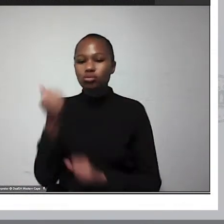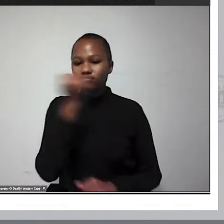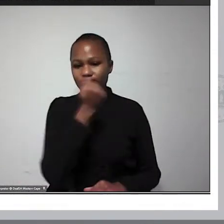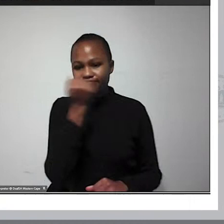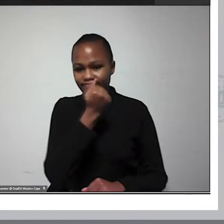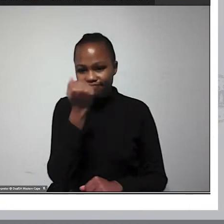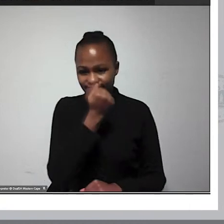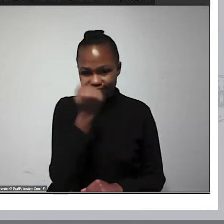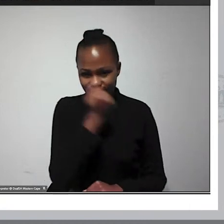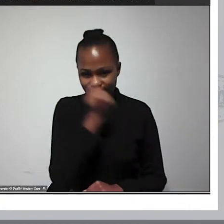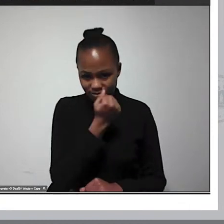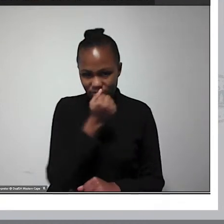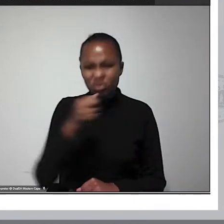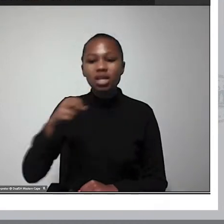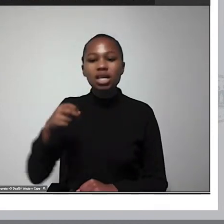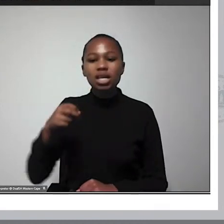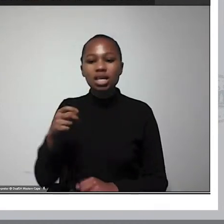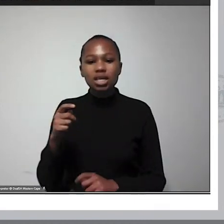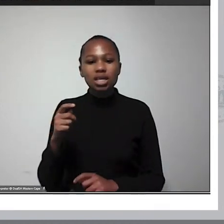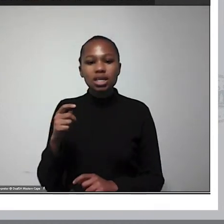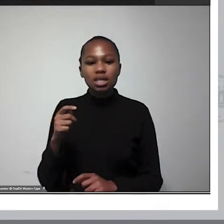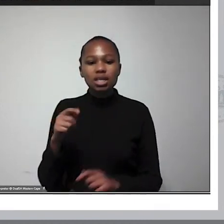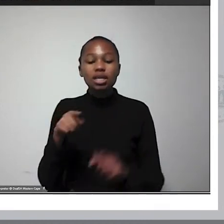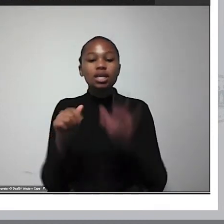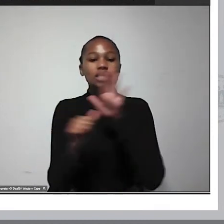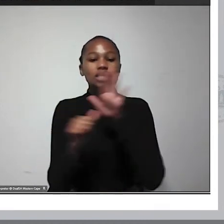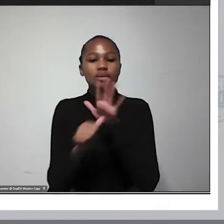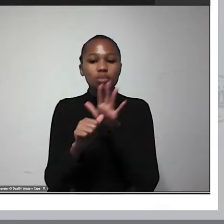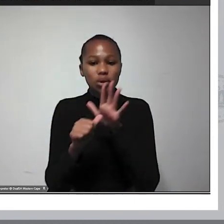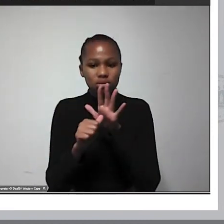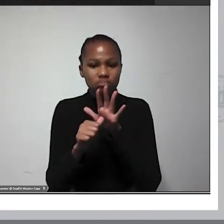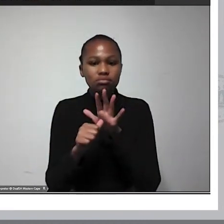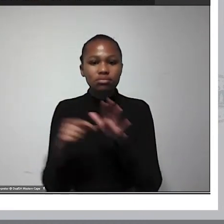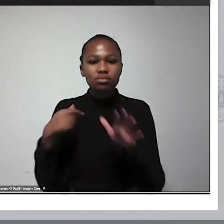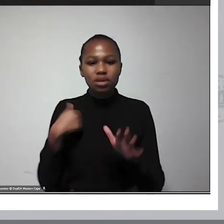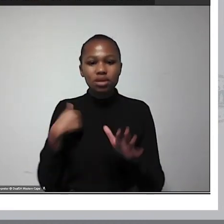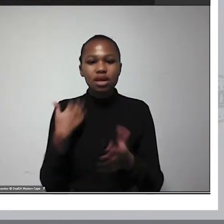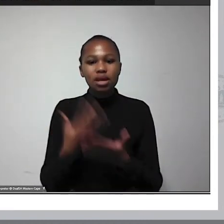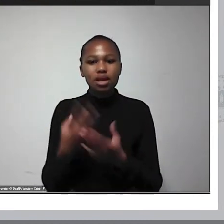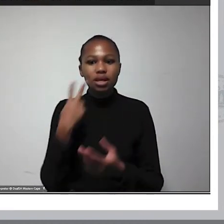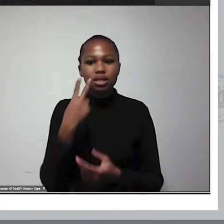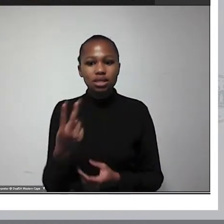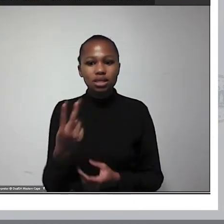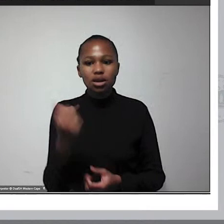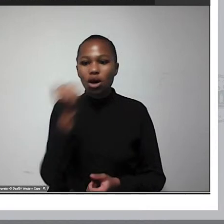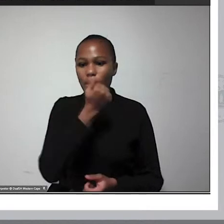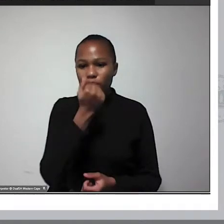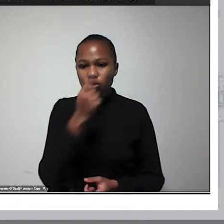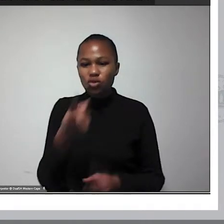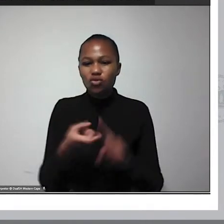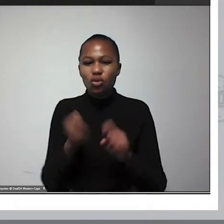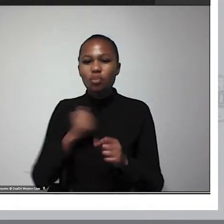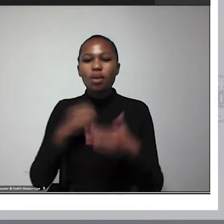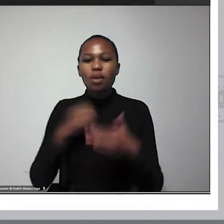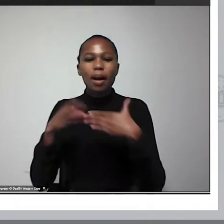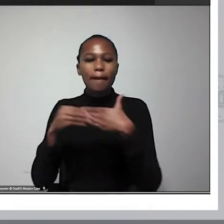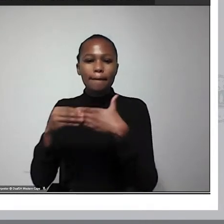moment on this very important issue. And I've also noted an apology from one of our members, Norman